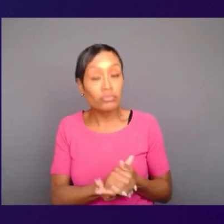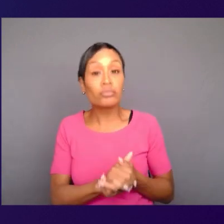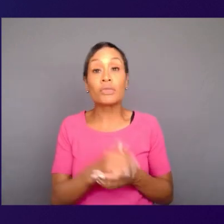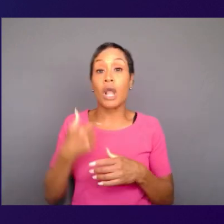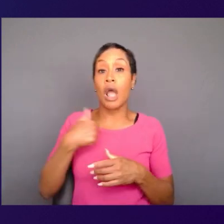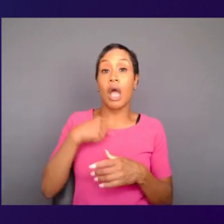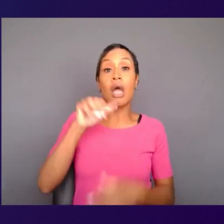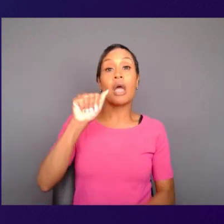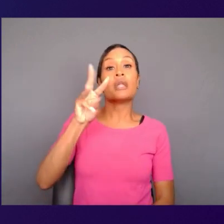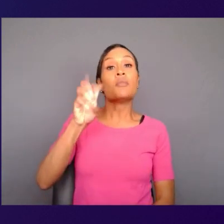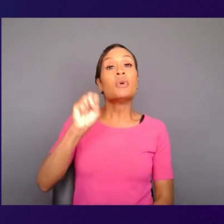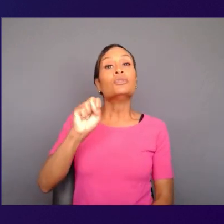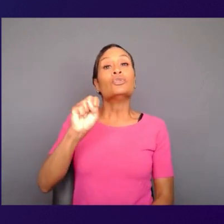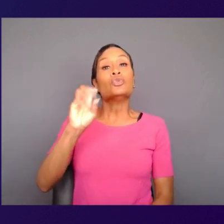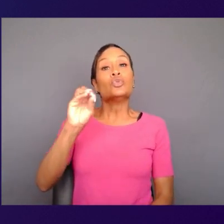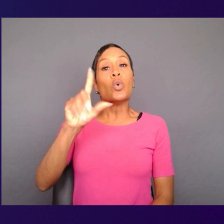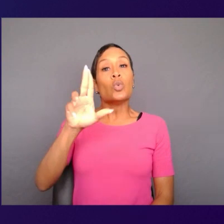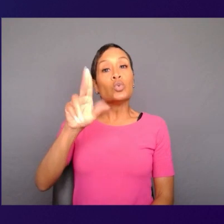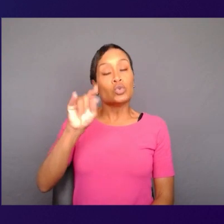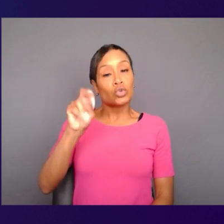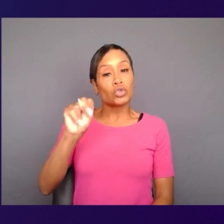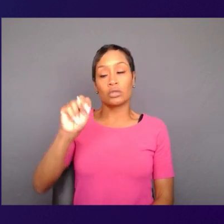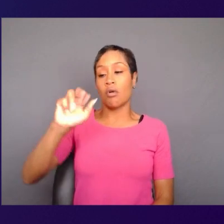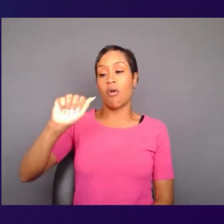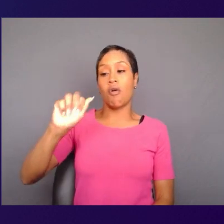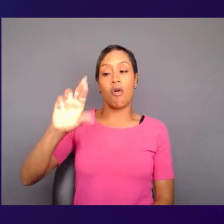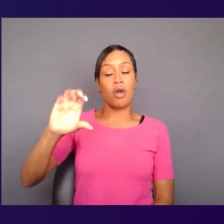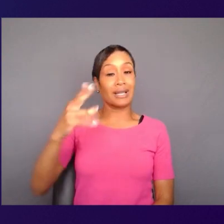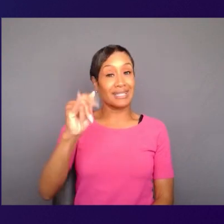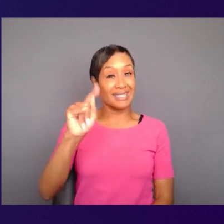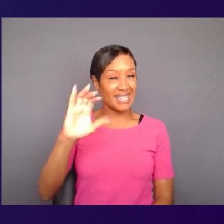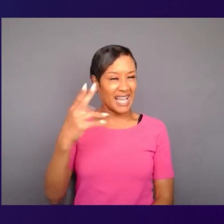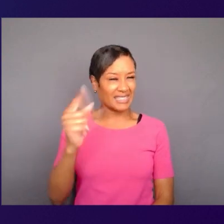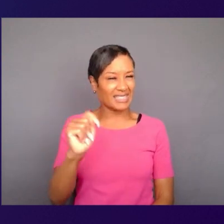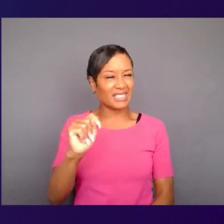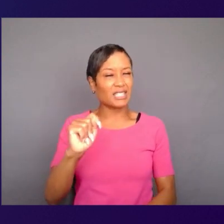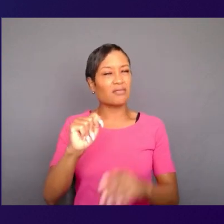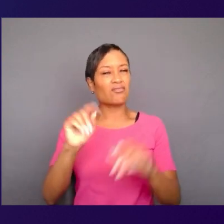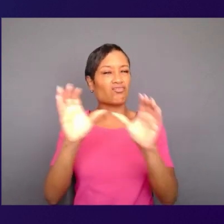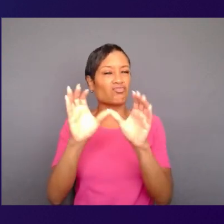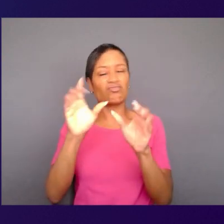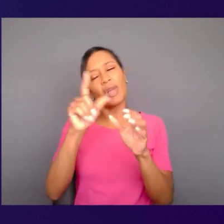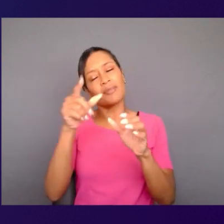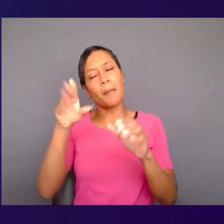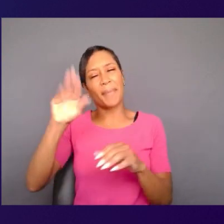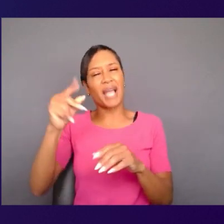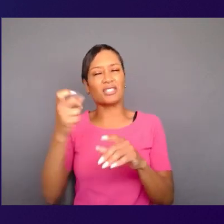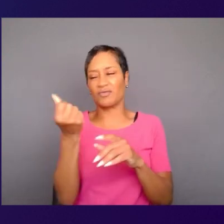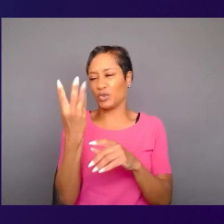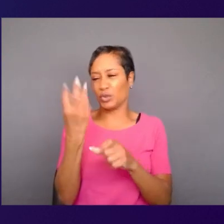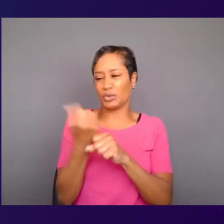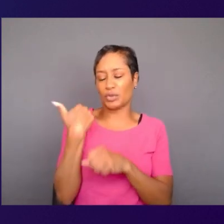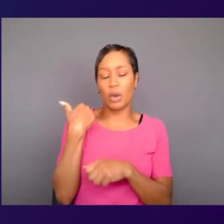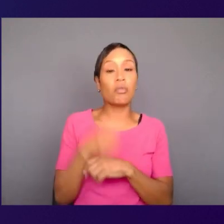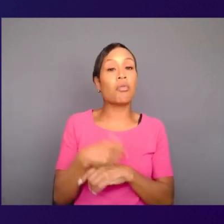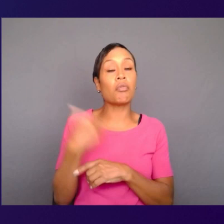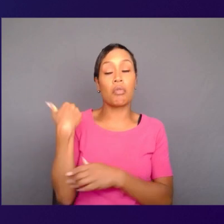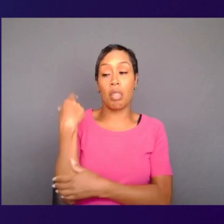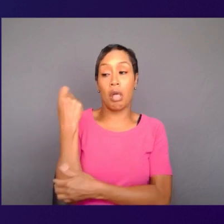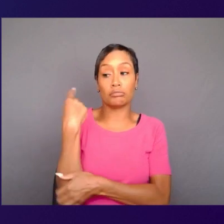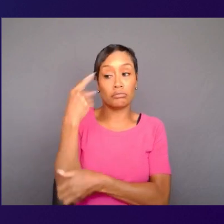Solutions Architect Associate certificate a few years ago. Mm-hmm. And when the badges were announced last summer, I thought it would be a